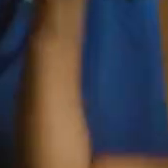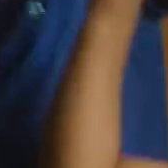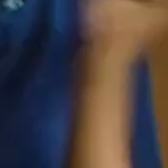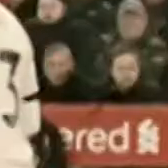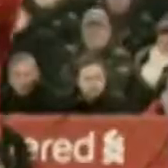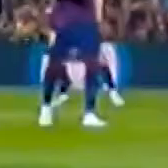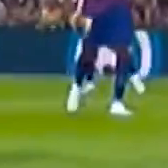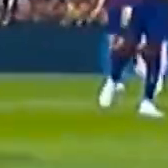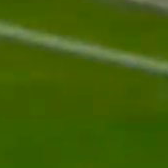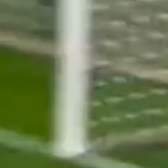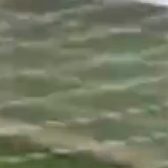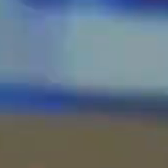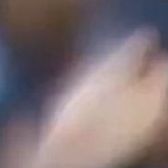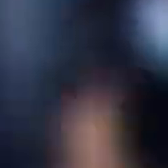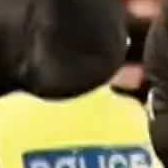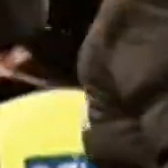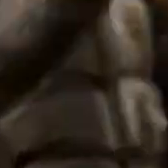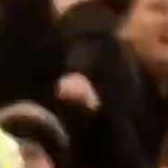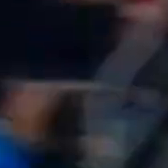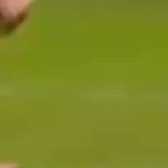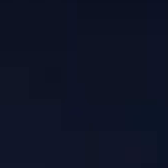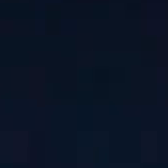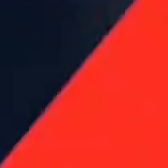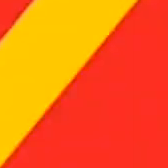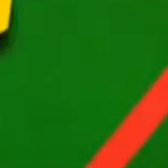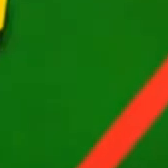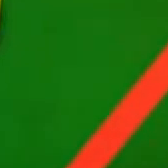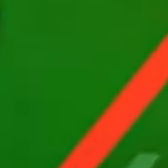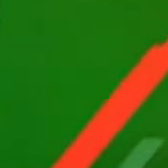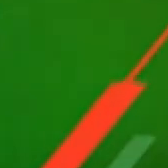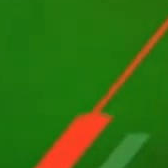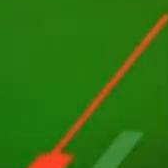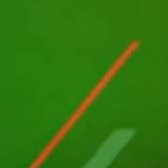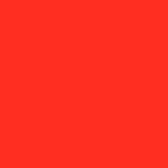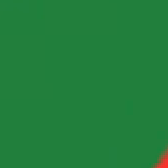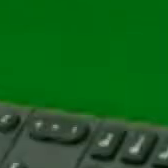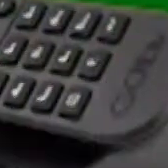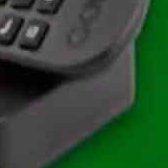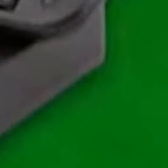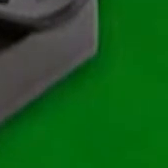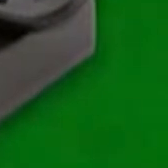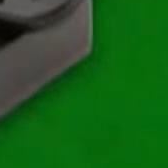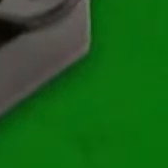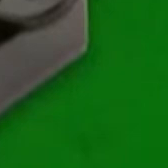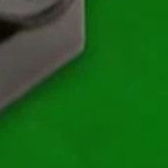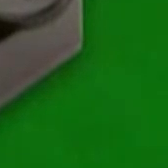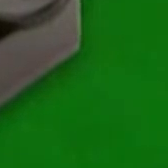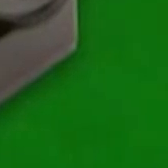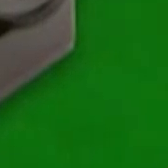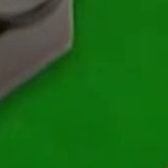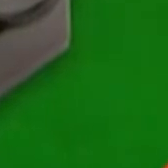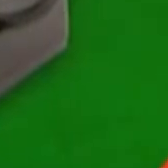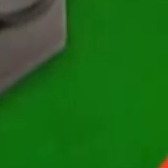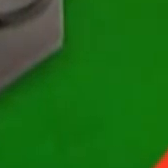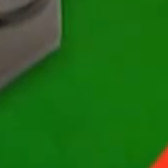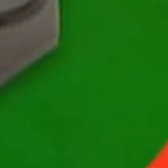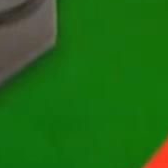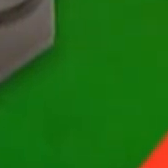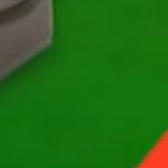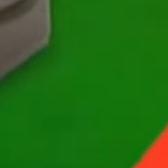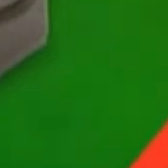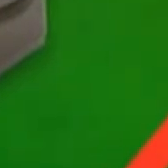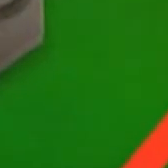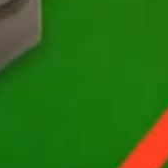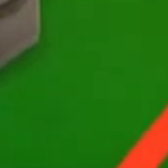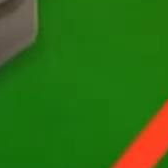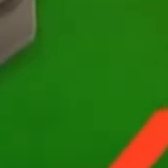can you. Because this new football season, this is football worth watching. Dial *423# to get a GoTV decoder and 1 month of